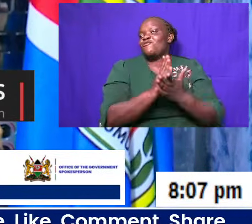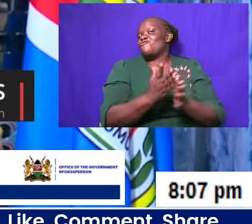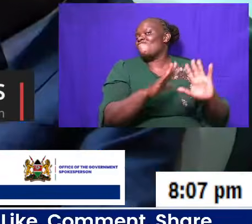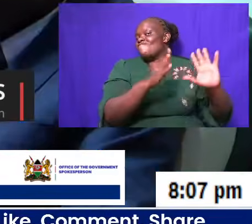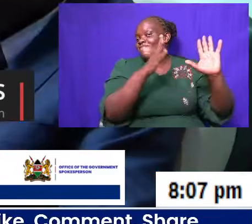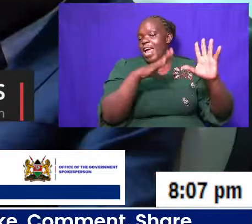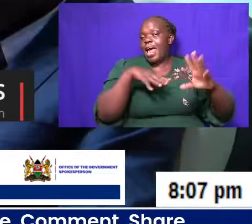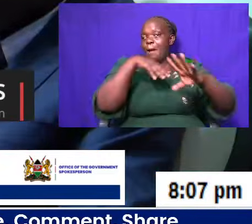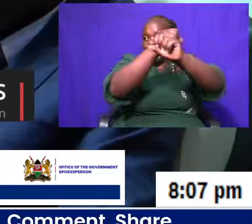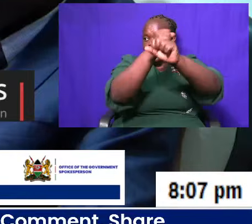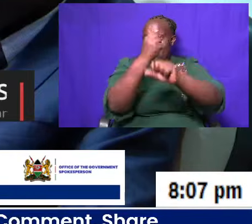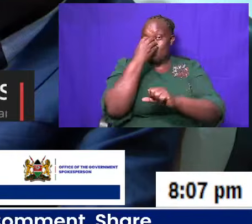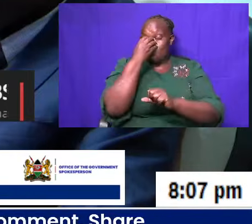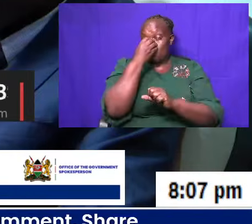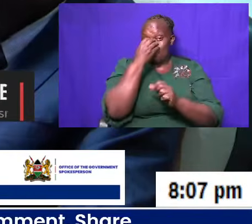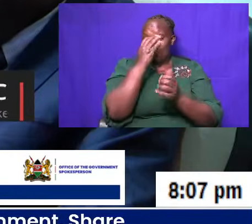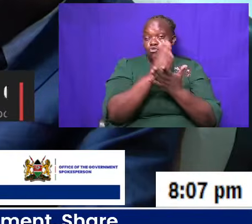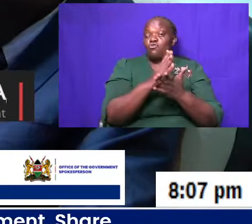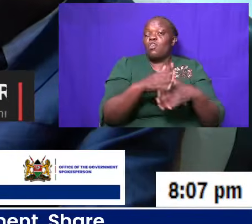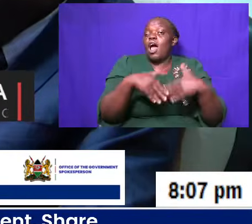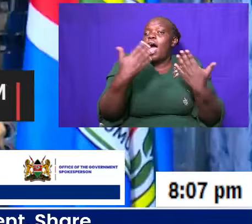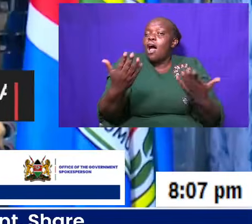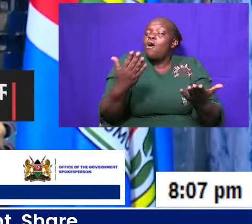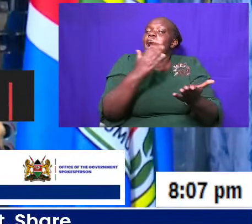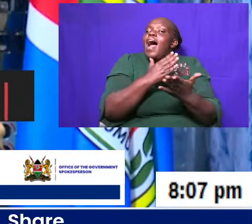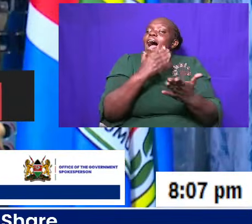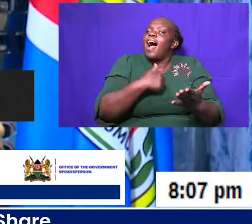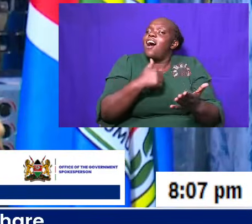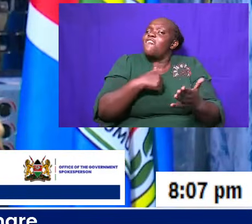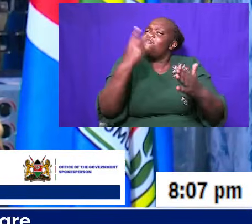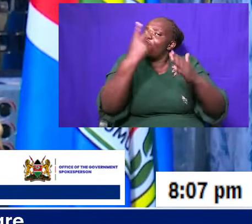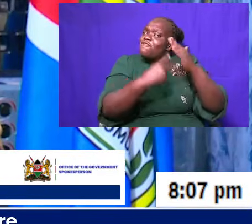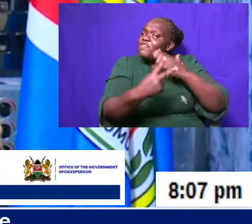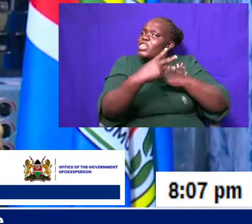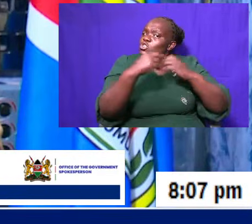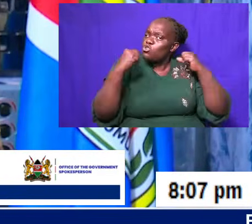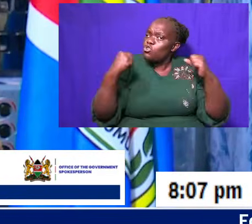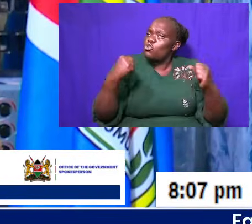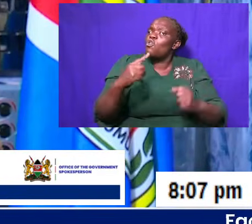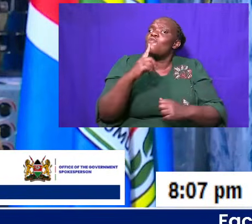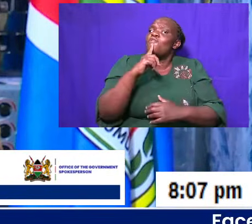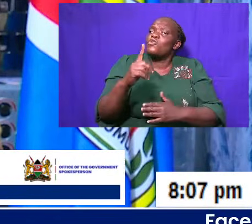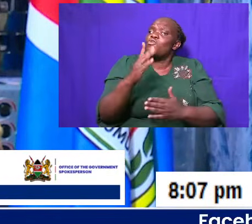kwa sababu kuna vile tu akona forthright vision na kweli for sure